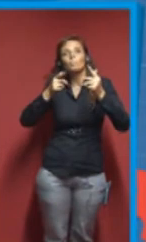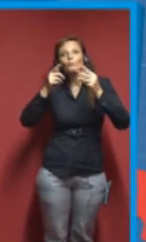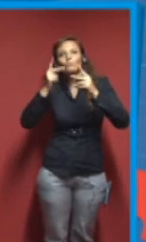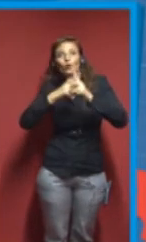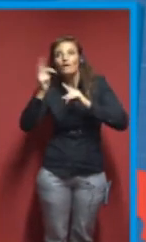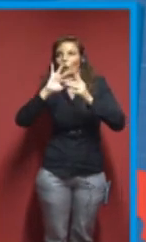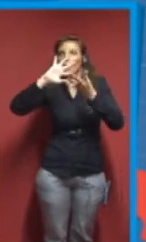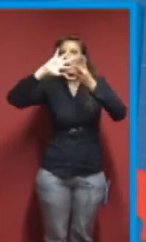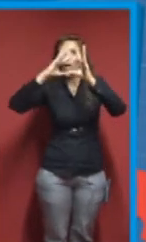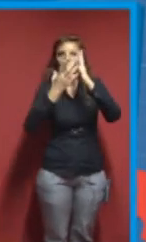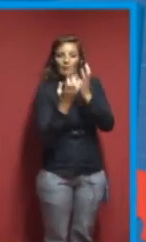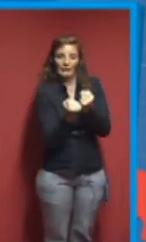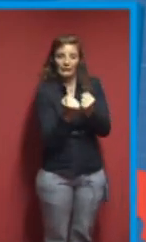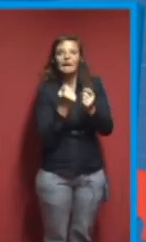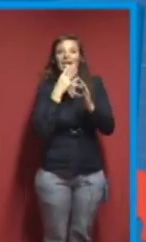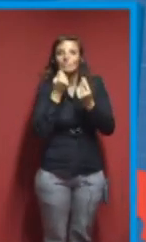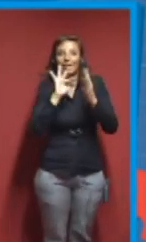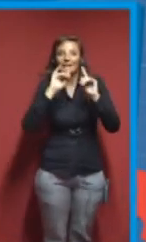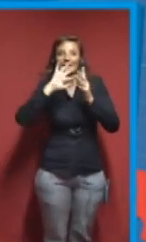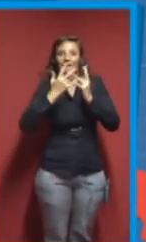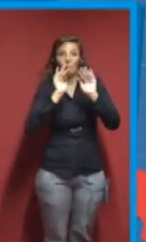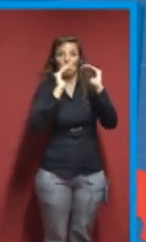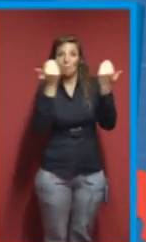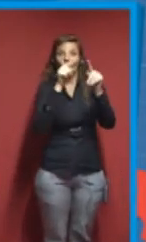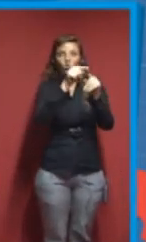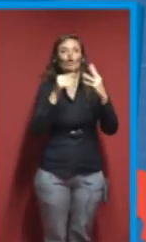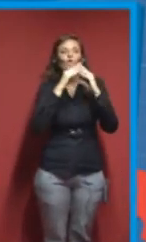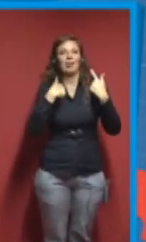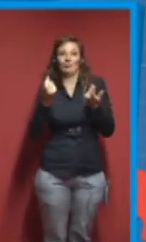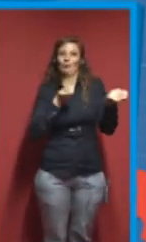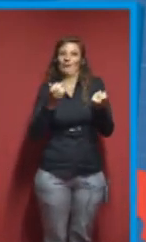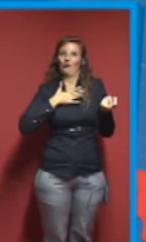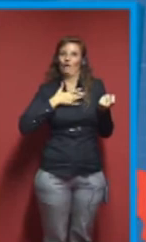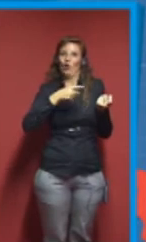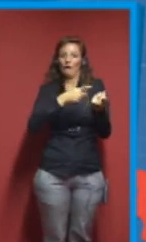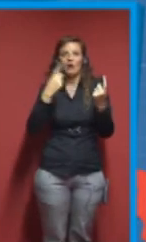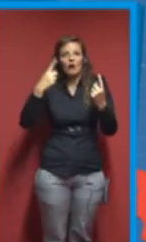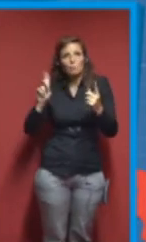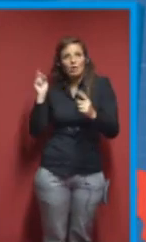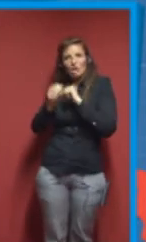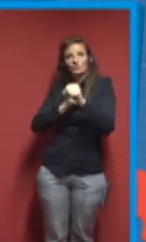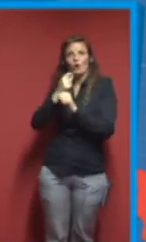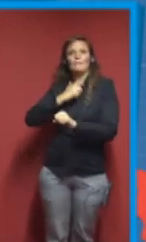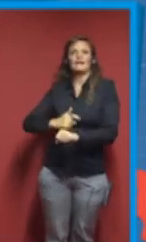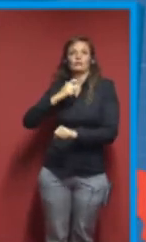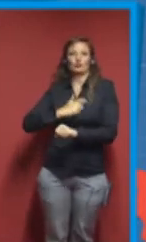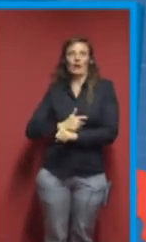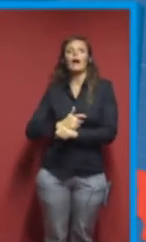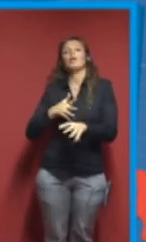Let me give you some examples of my personal history, my personal journey through this revolution of feedback